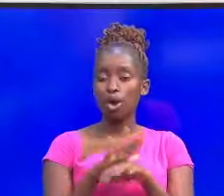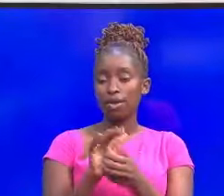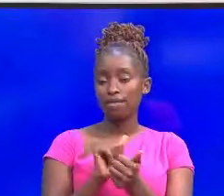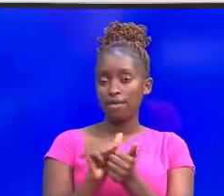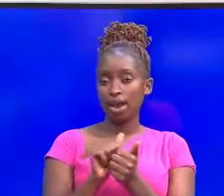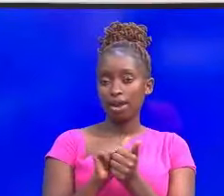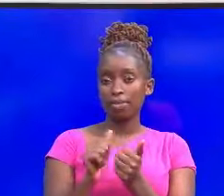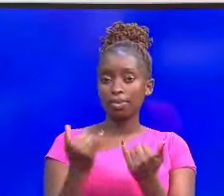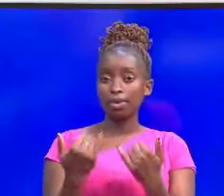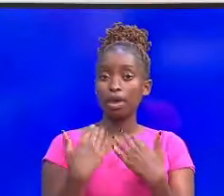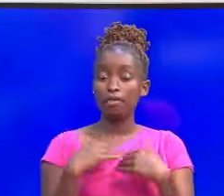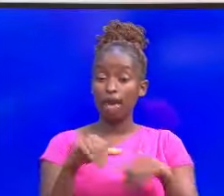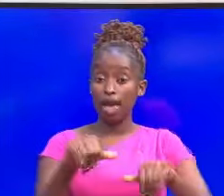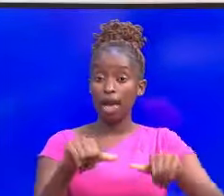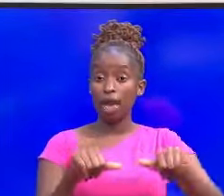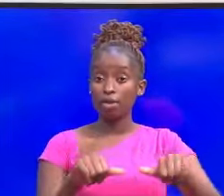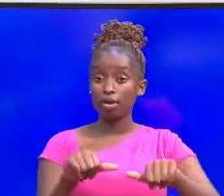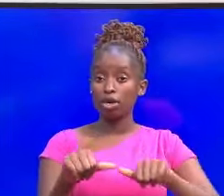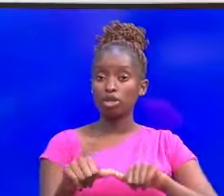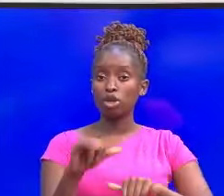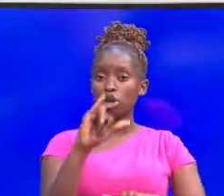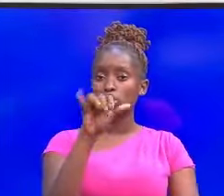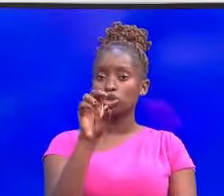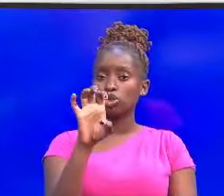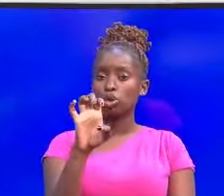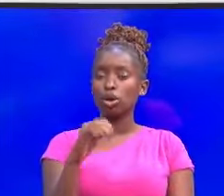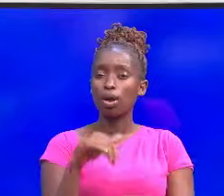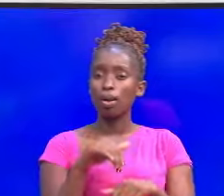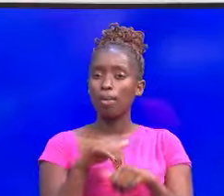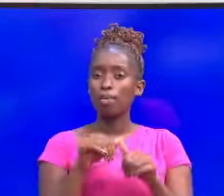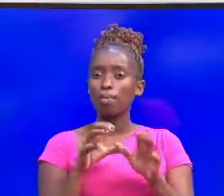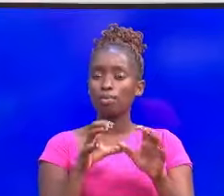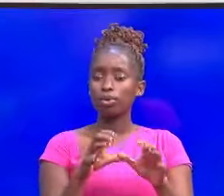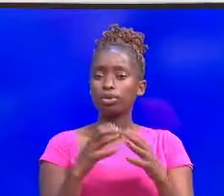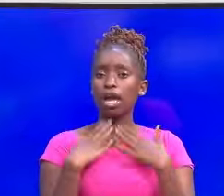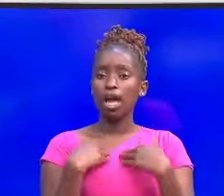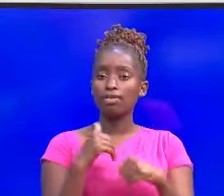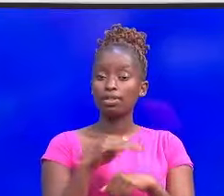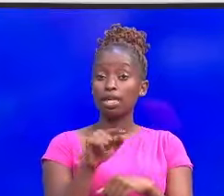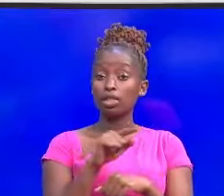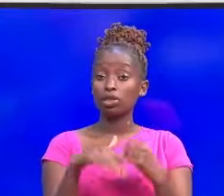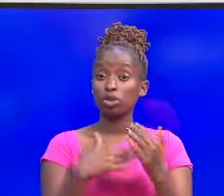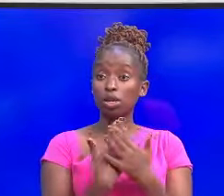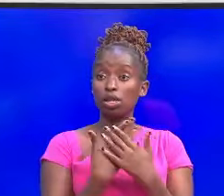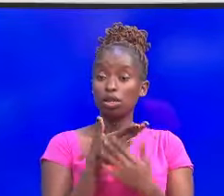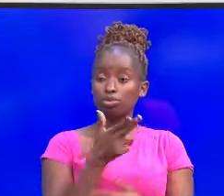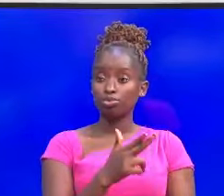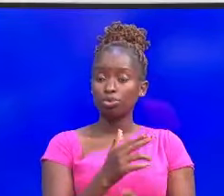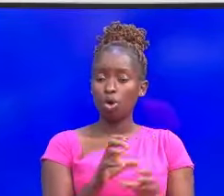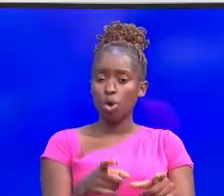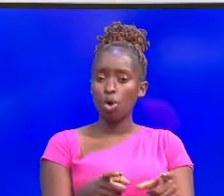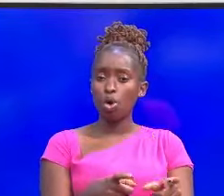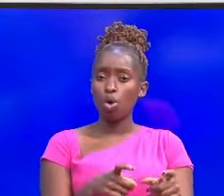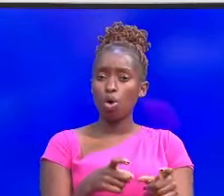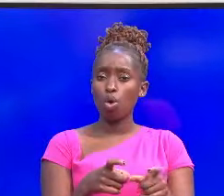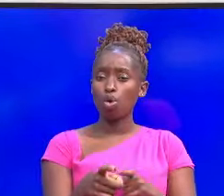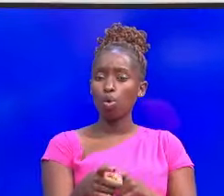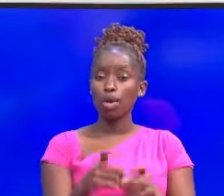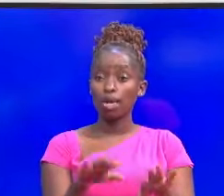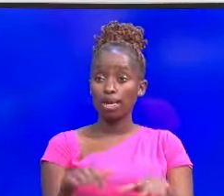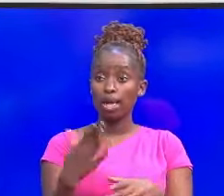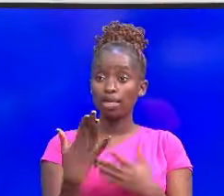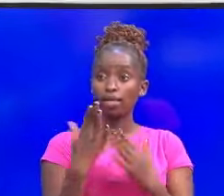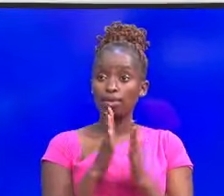administration of U.S. President Joe Biden is pushing for the deployment to be expedited, with gangs controlling most of the nation's capital city,